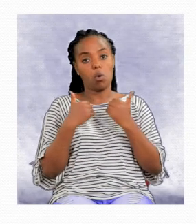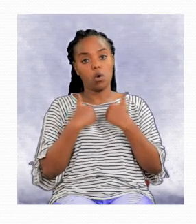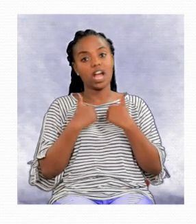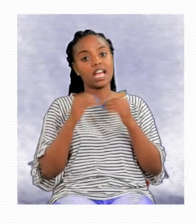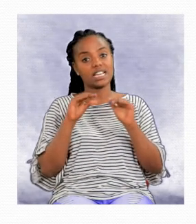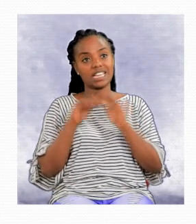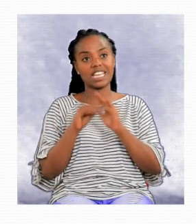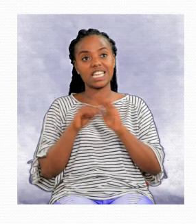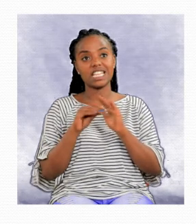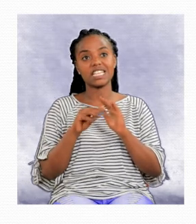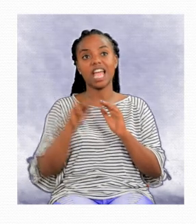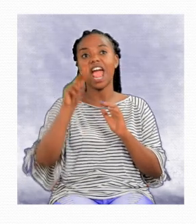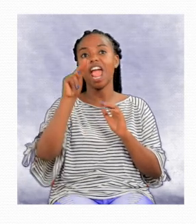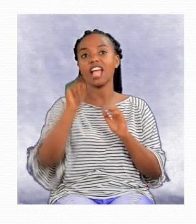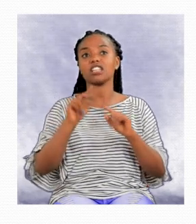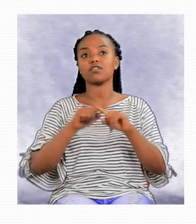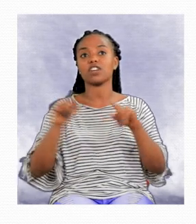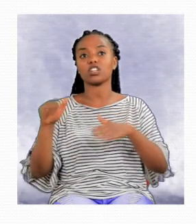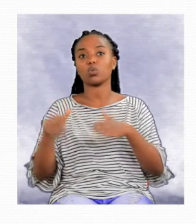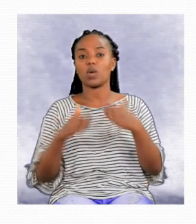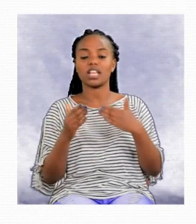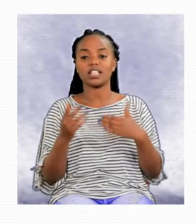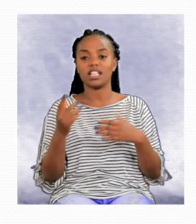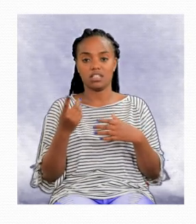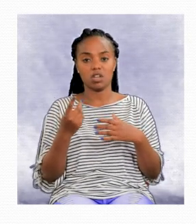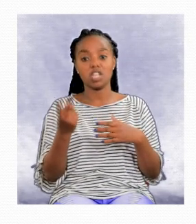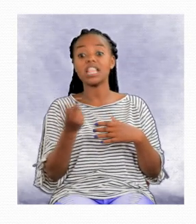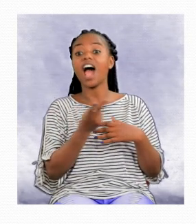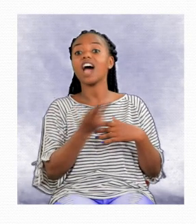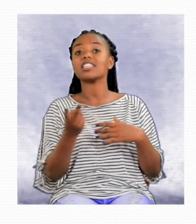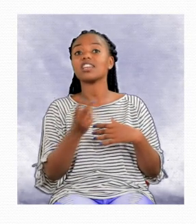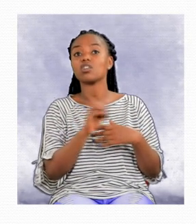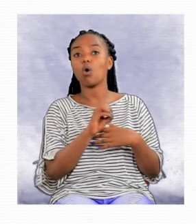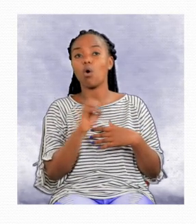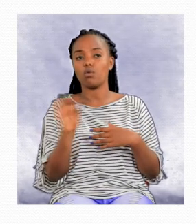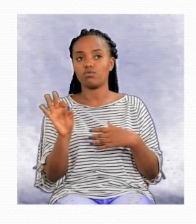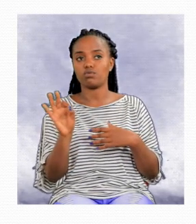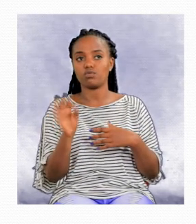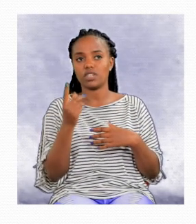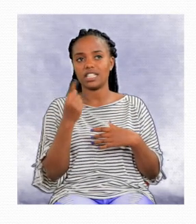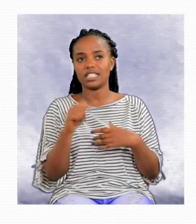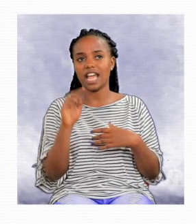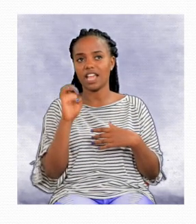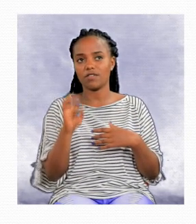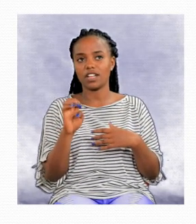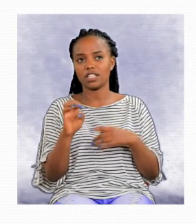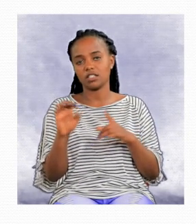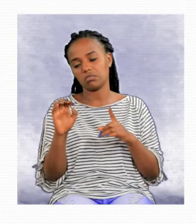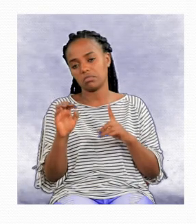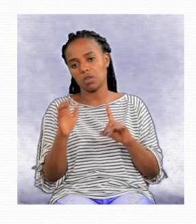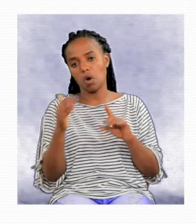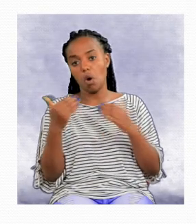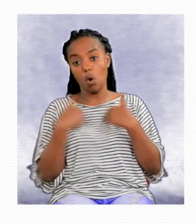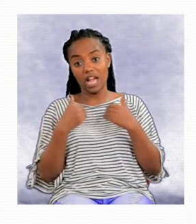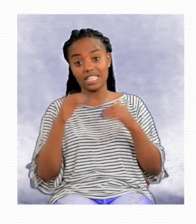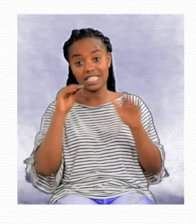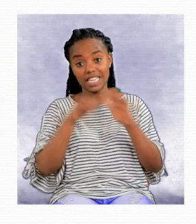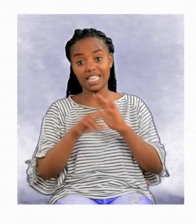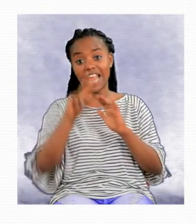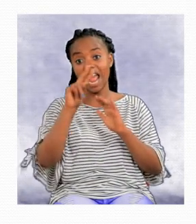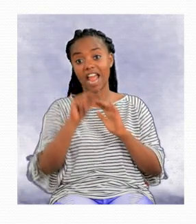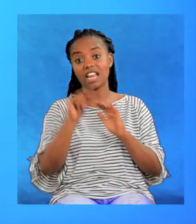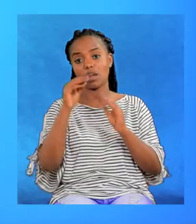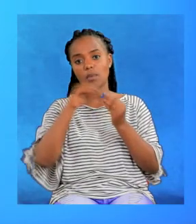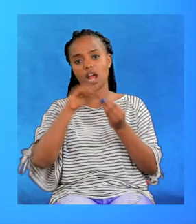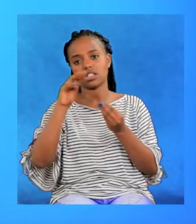ways, then either of the events occur in N plus M. In this